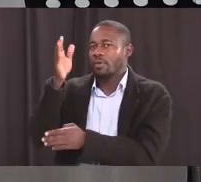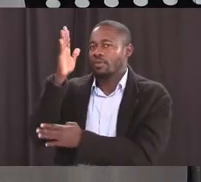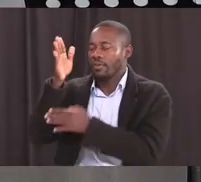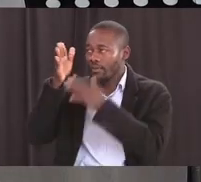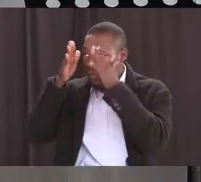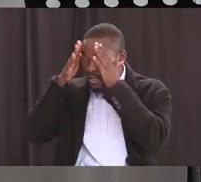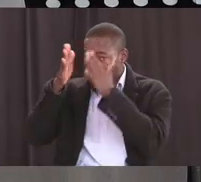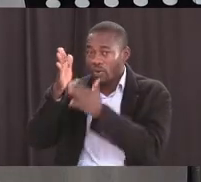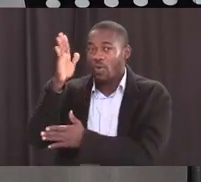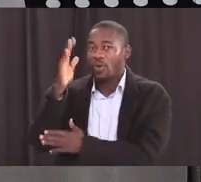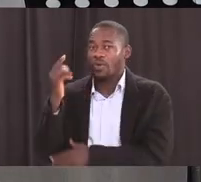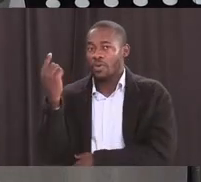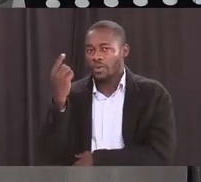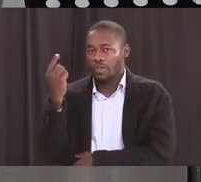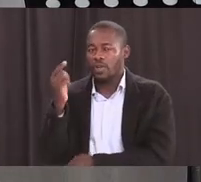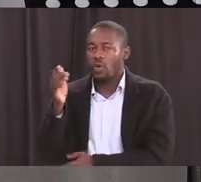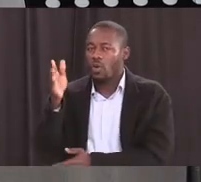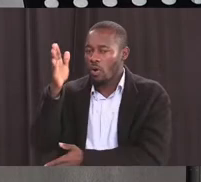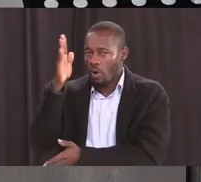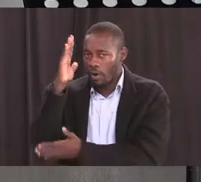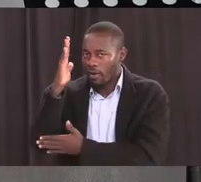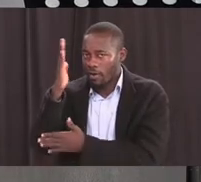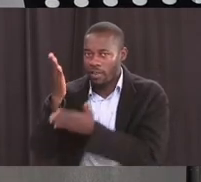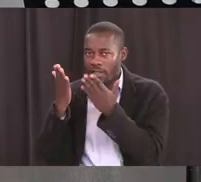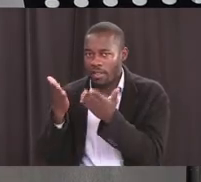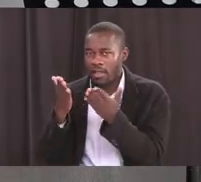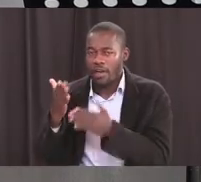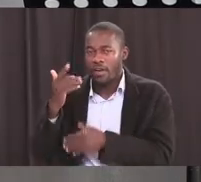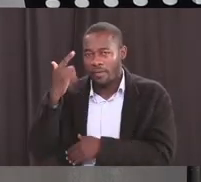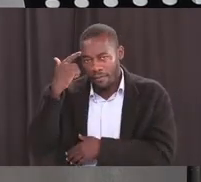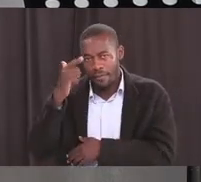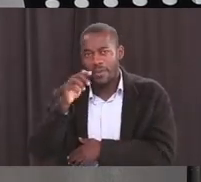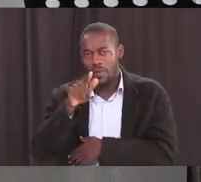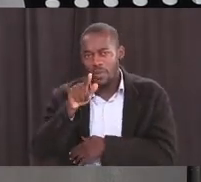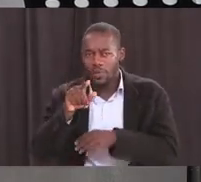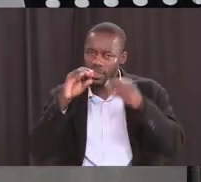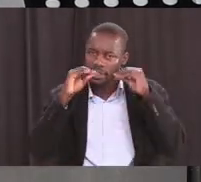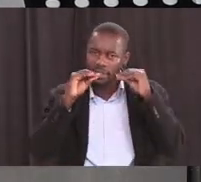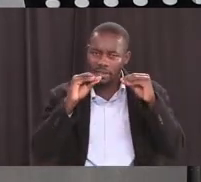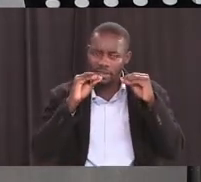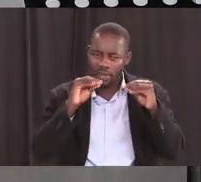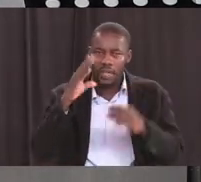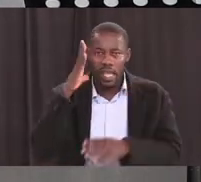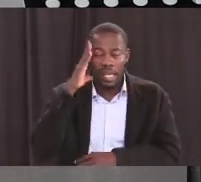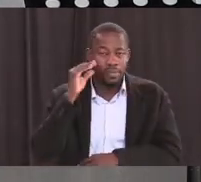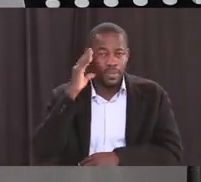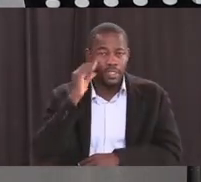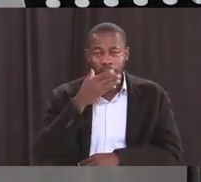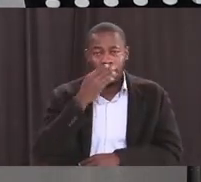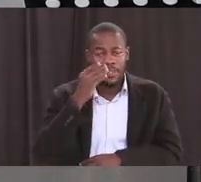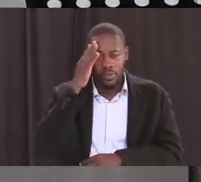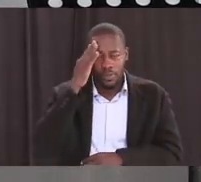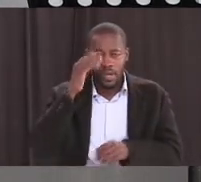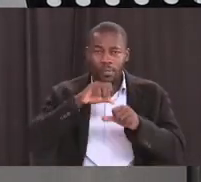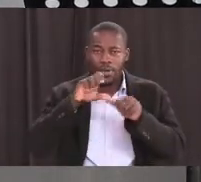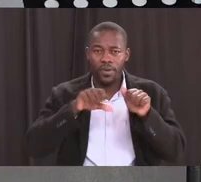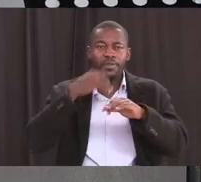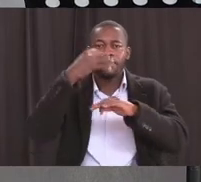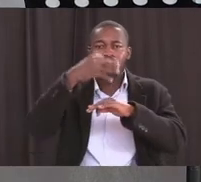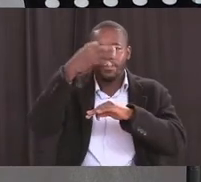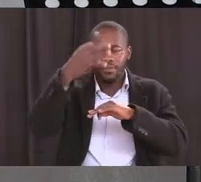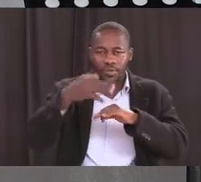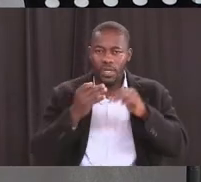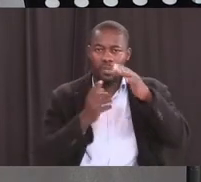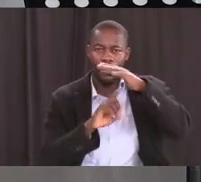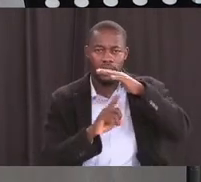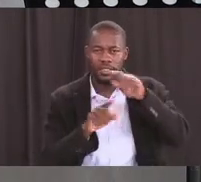moving you to the place where he can use you. He is teaching you things that you need to know for the future ministry. He's giving